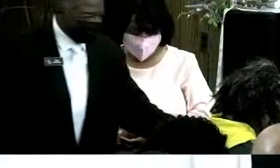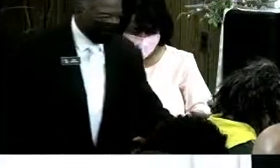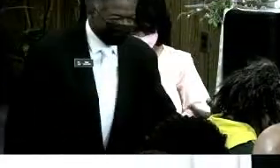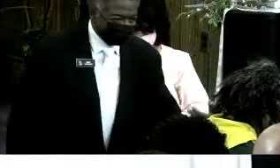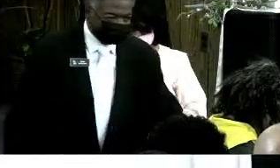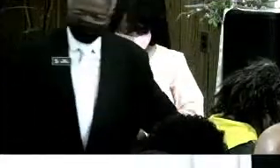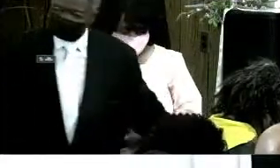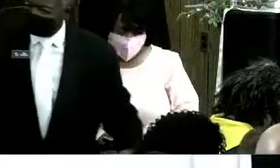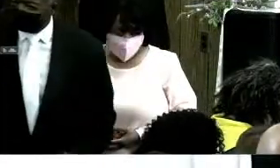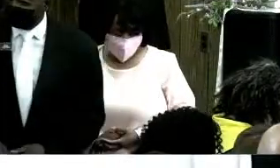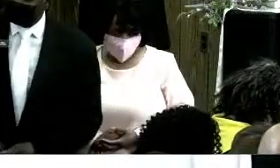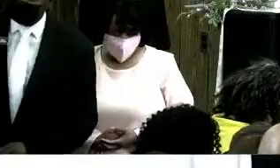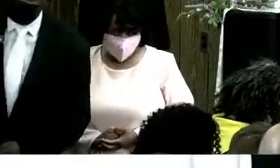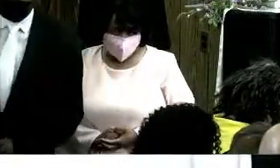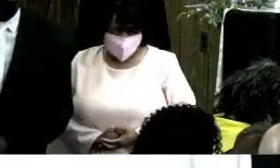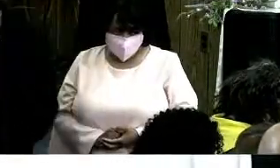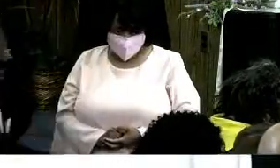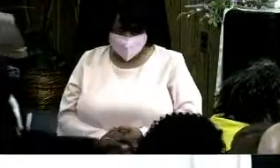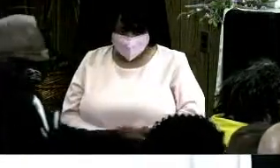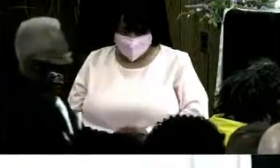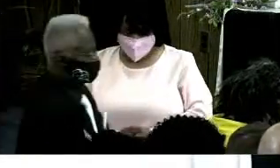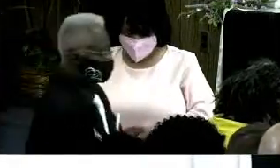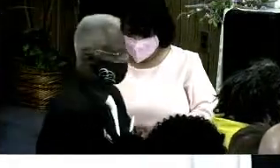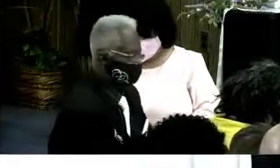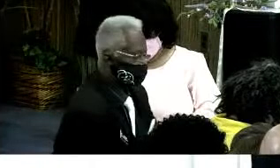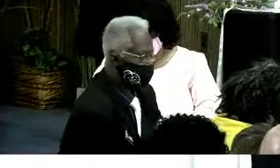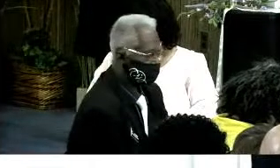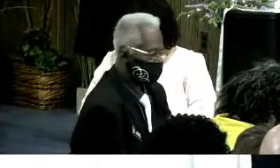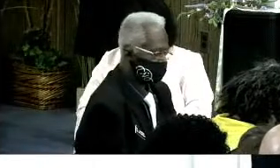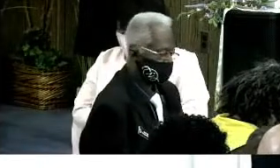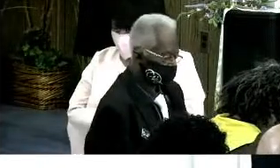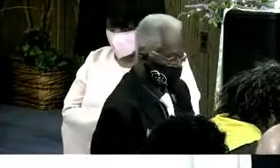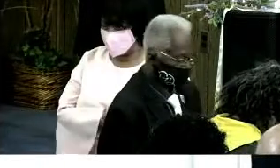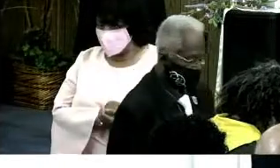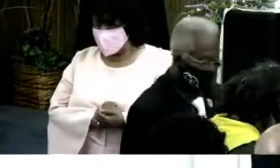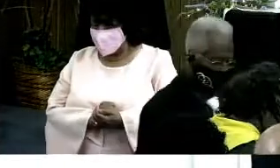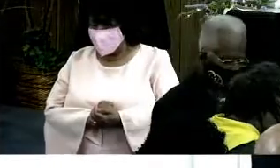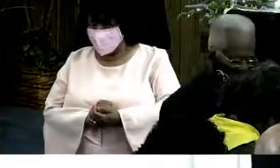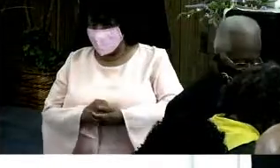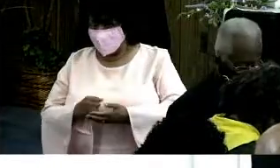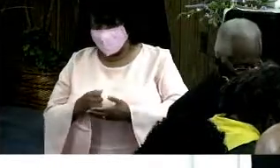Thank you, God. Thank you, Jesus.